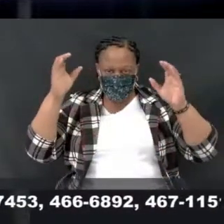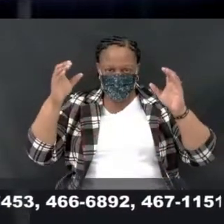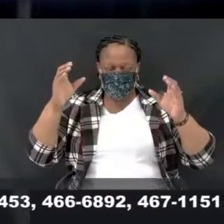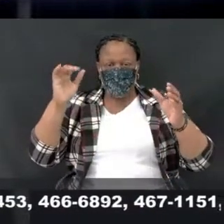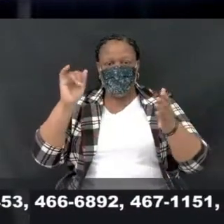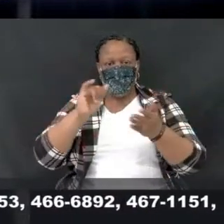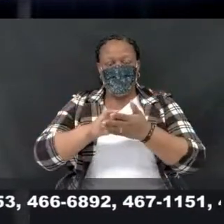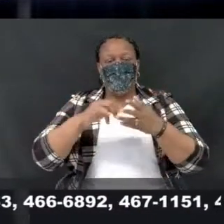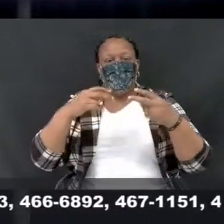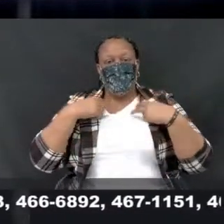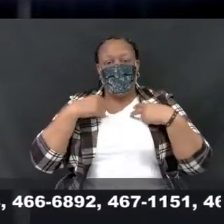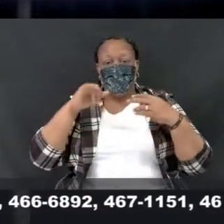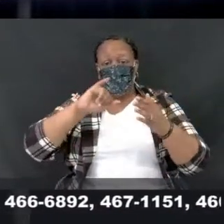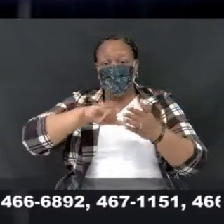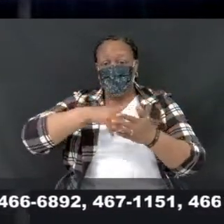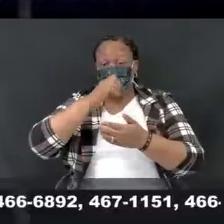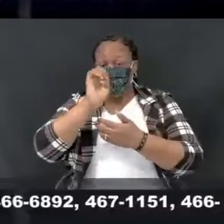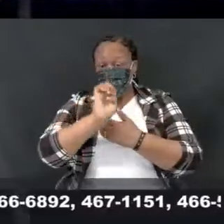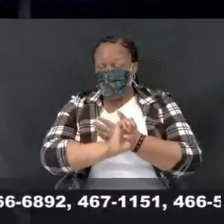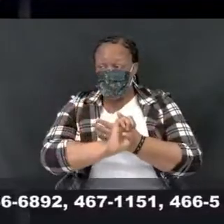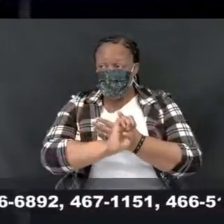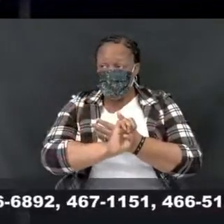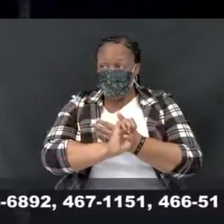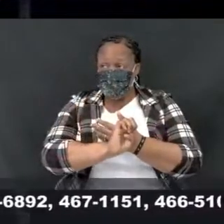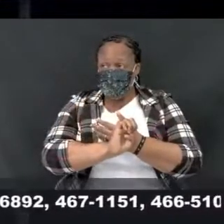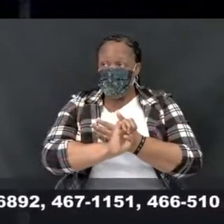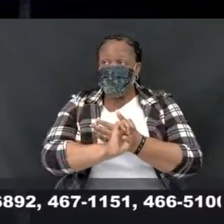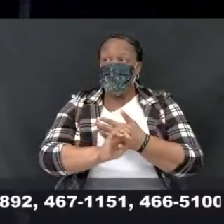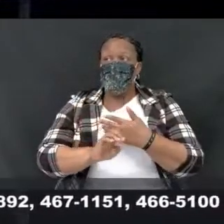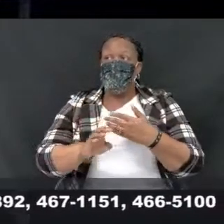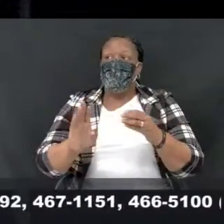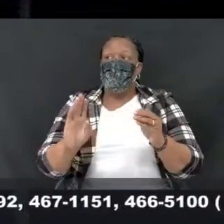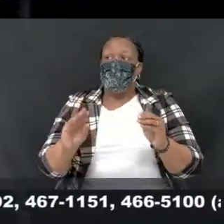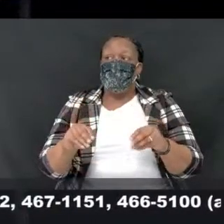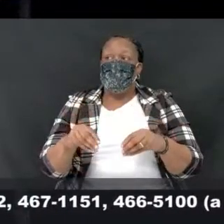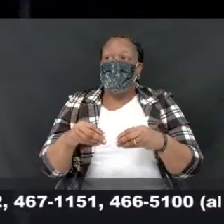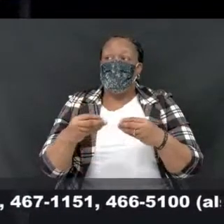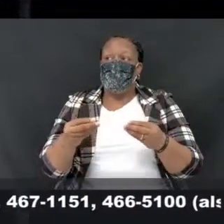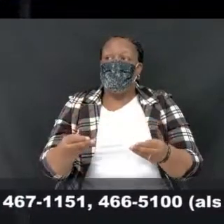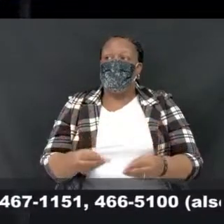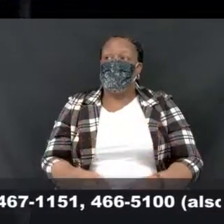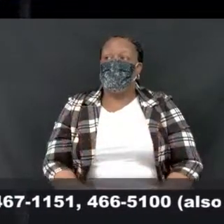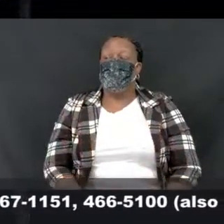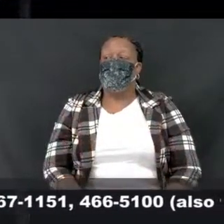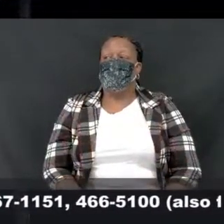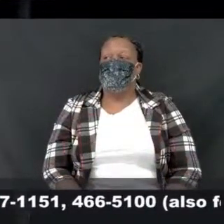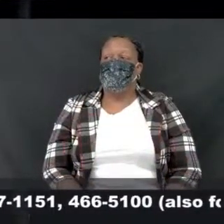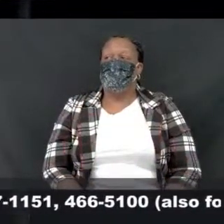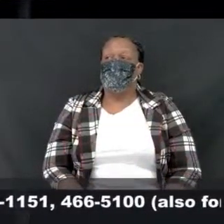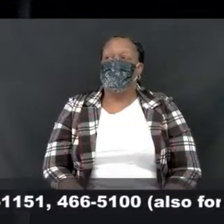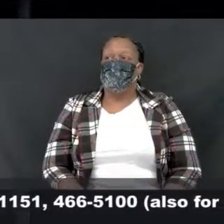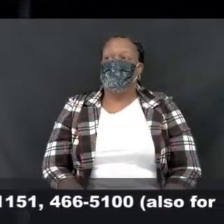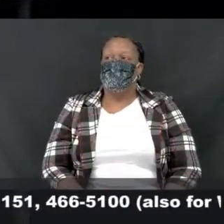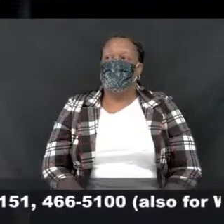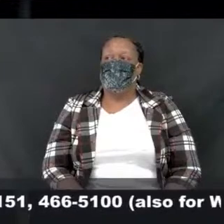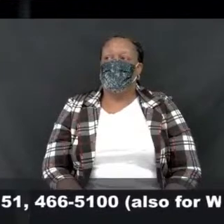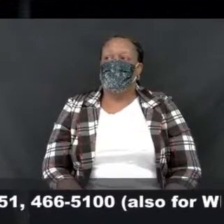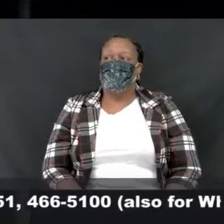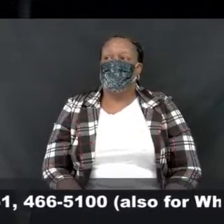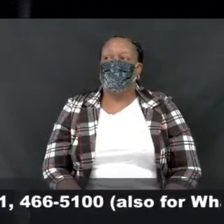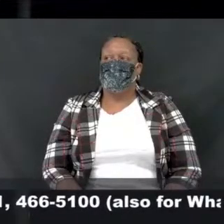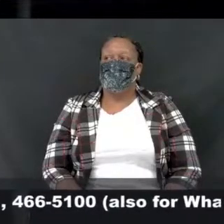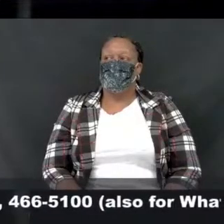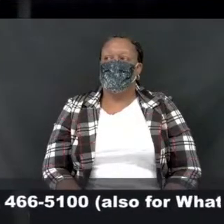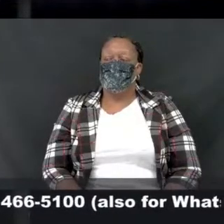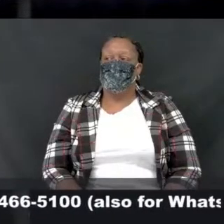National COVID-19 Task Force. The chairman, you call it, our president of the St. Kitts